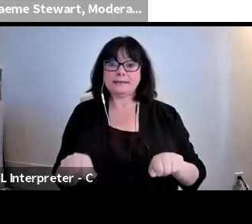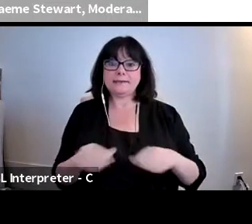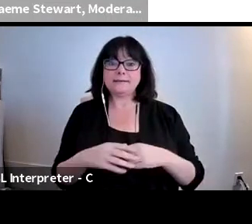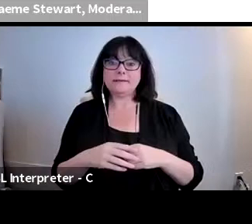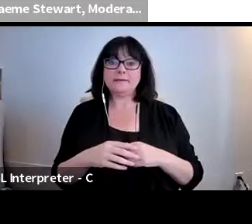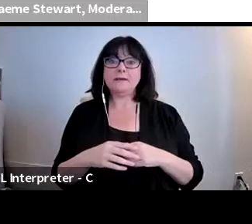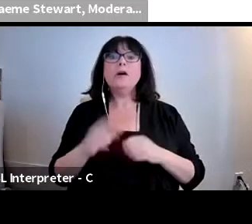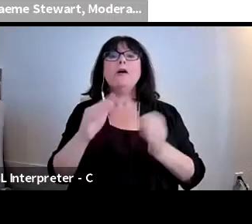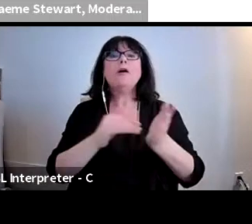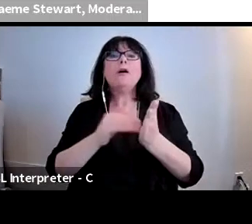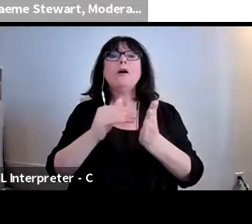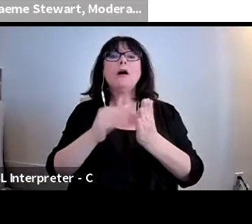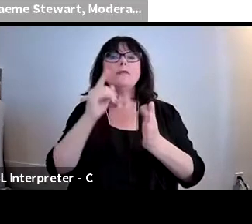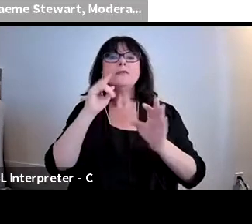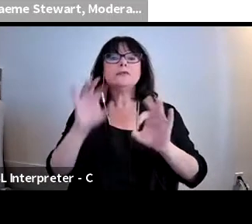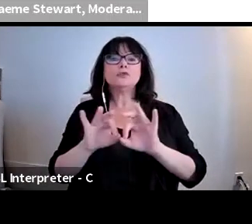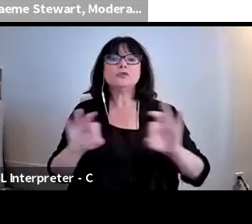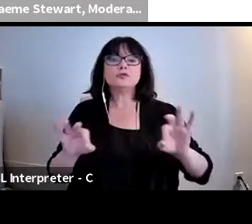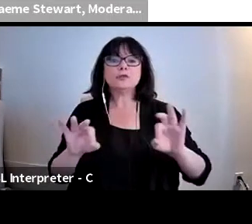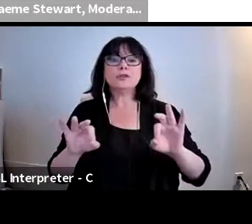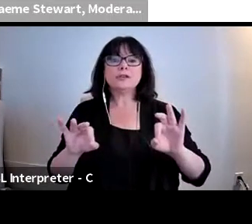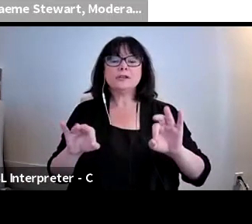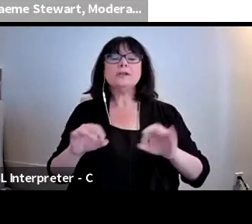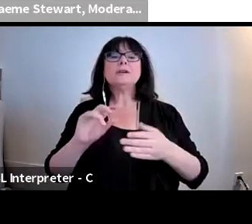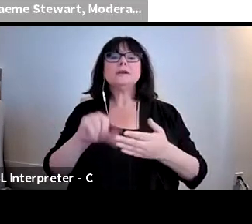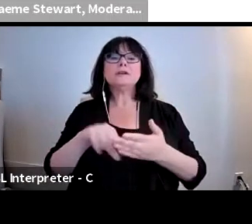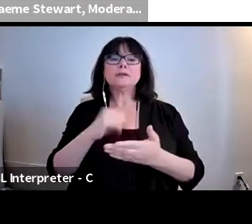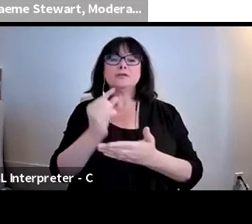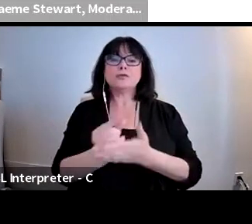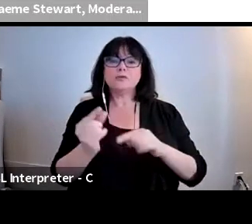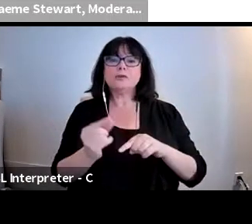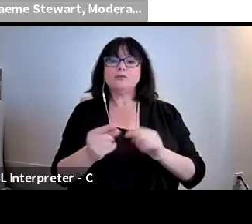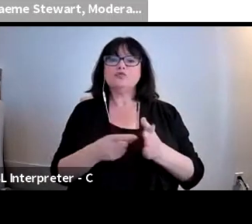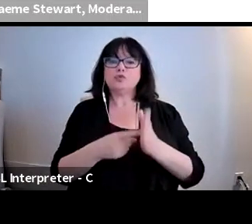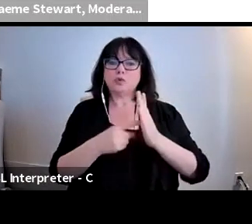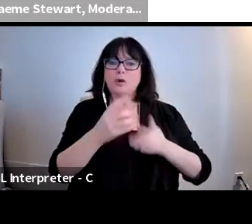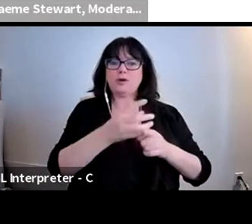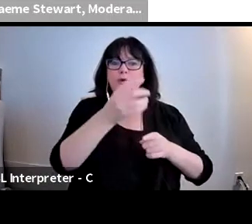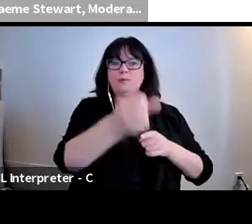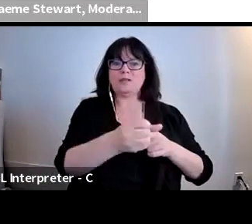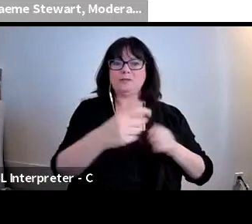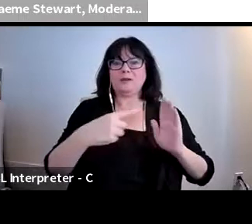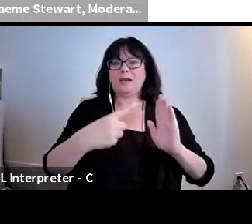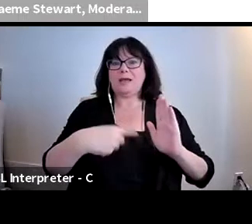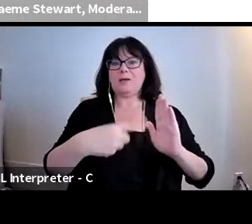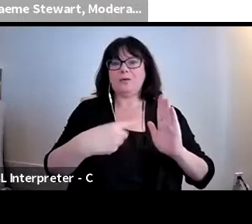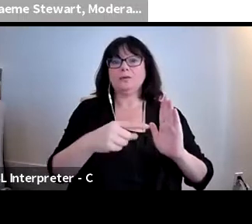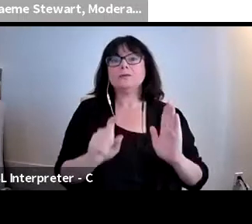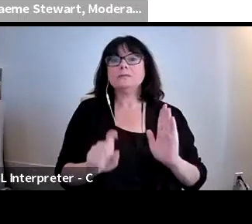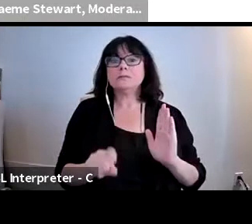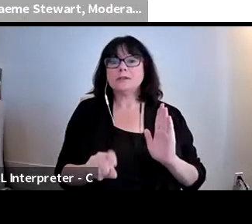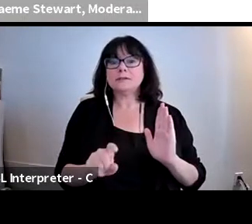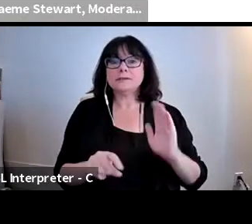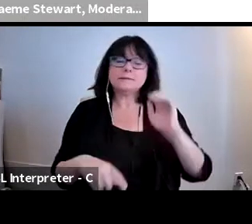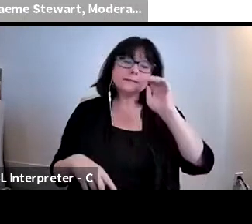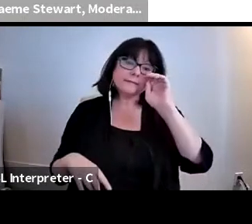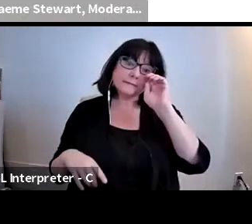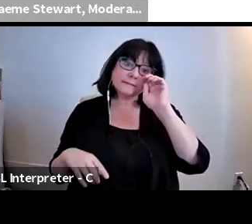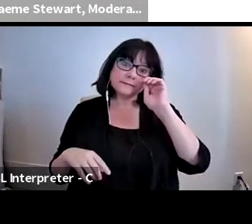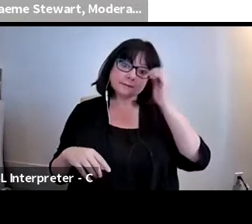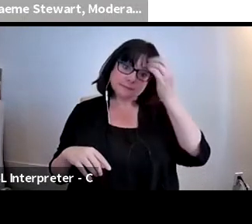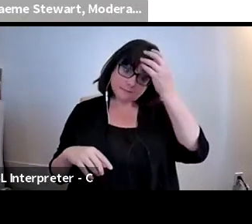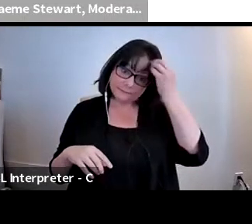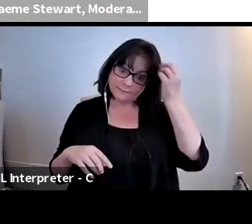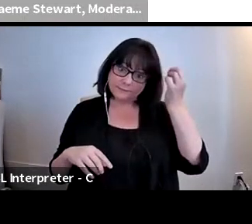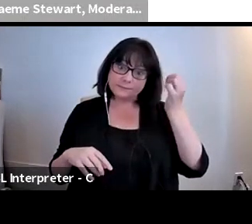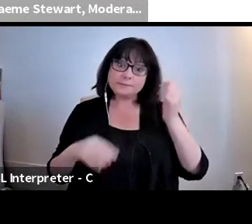required as part of your program completion. So in terms of, there was another question, I'm